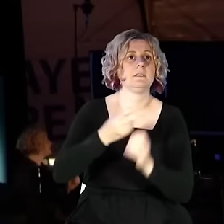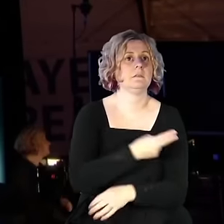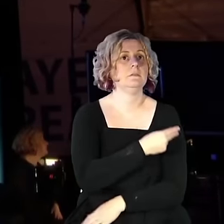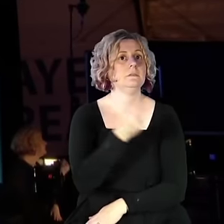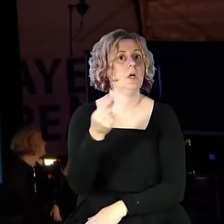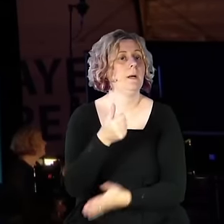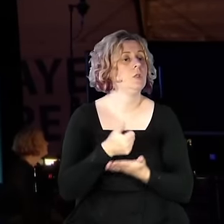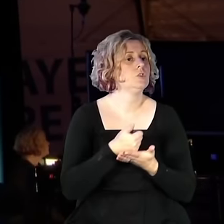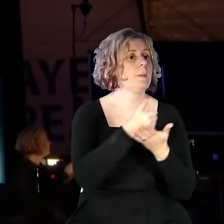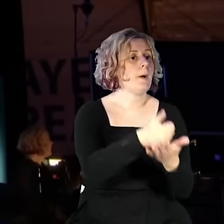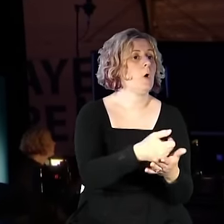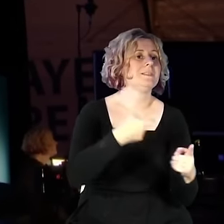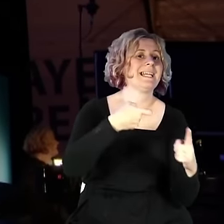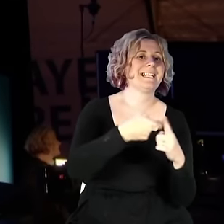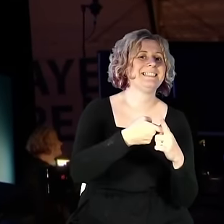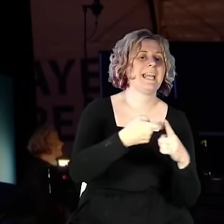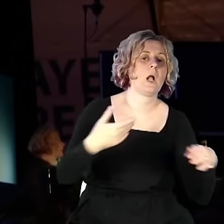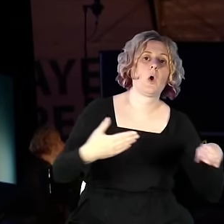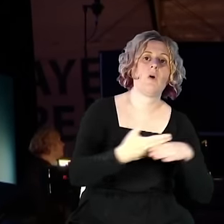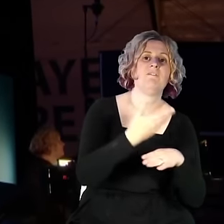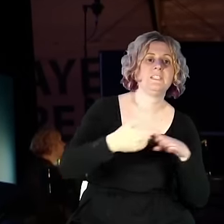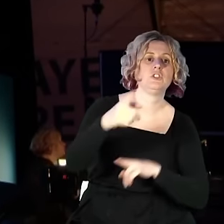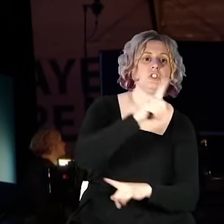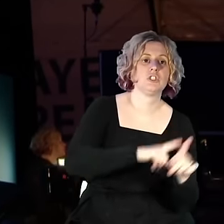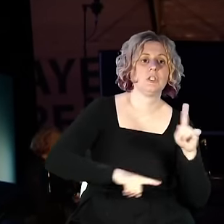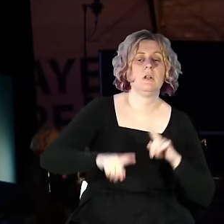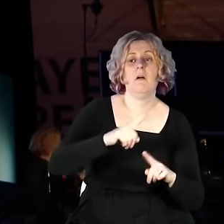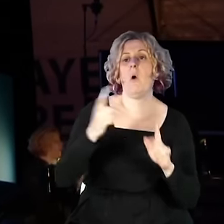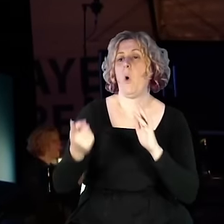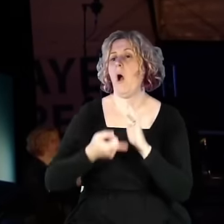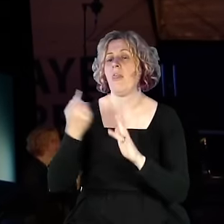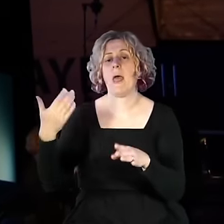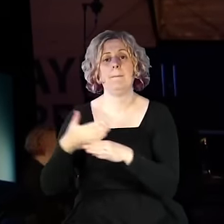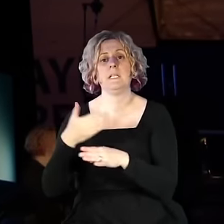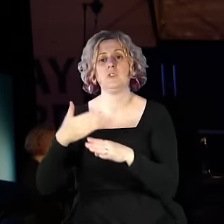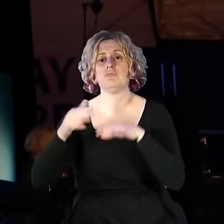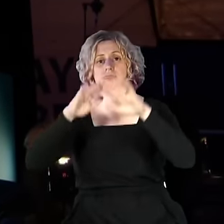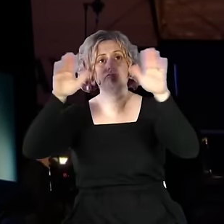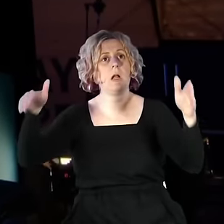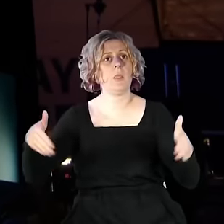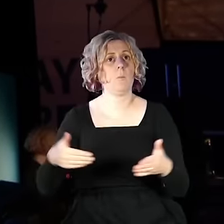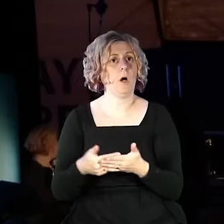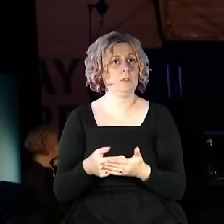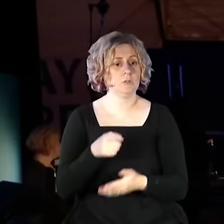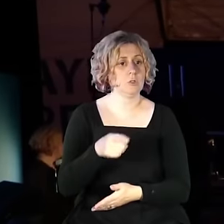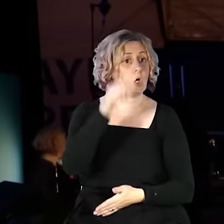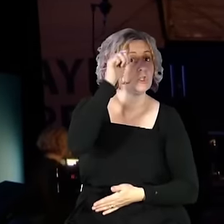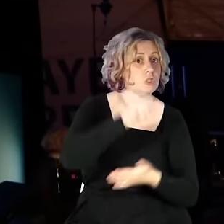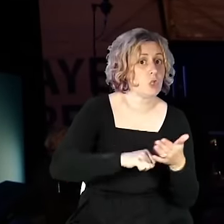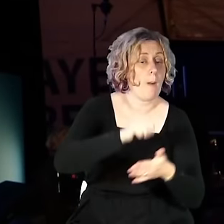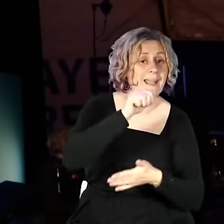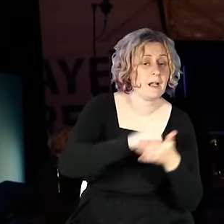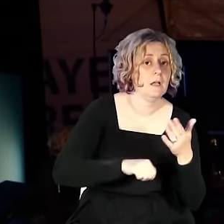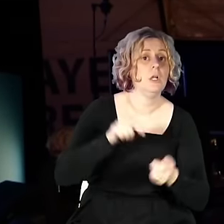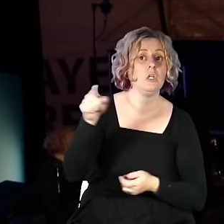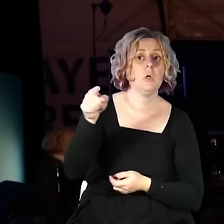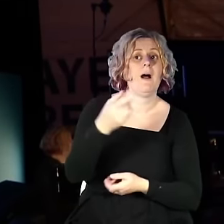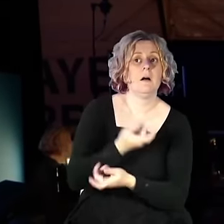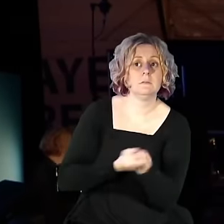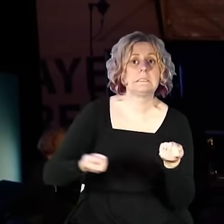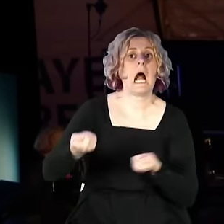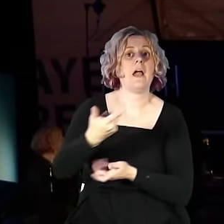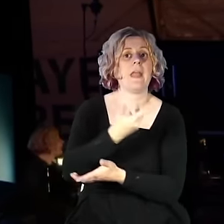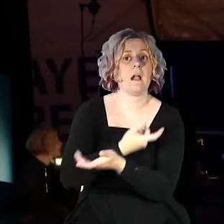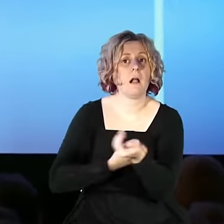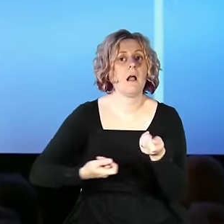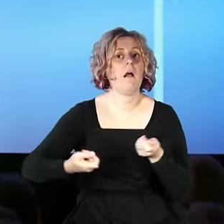Keswick Convention, but then other ministries around the world. So as you're shopping, you're tithing, and then as